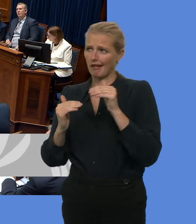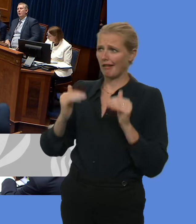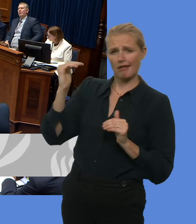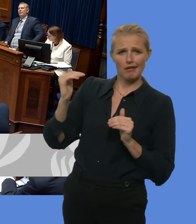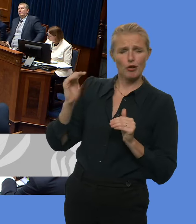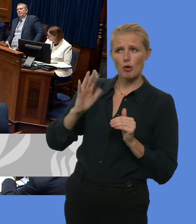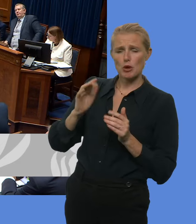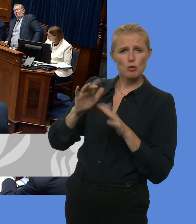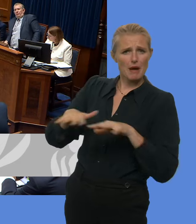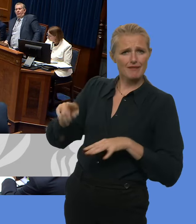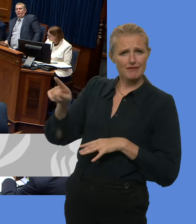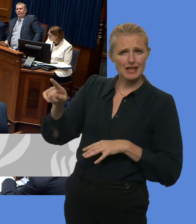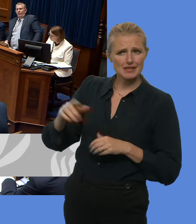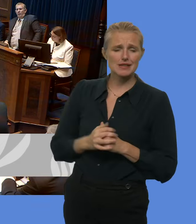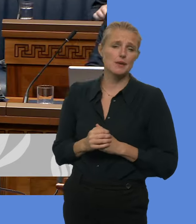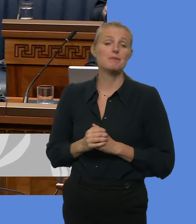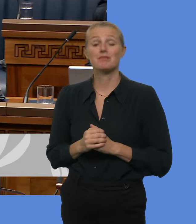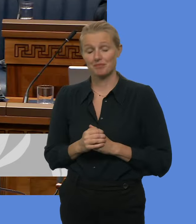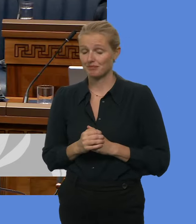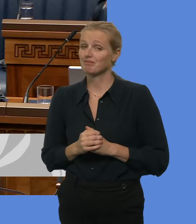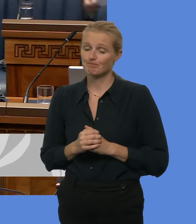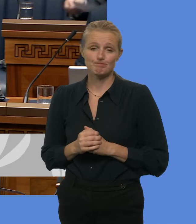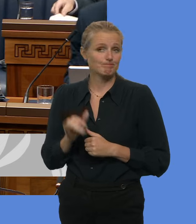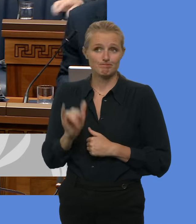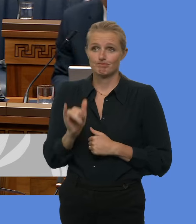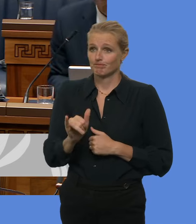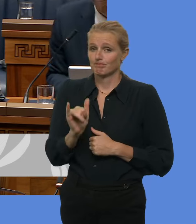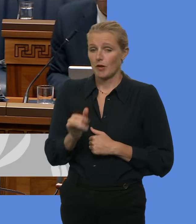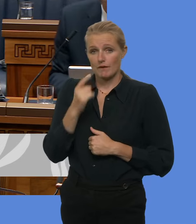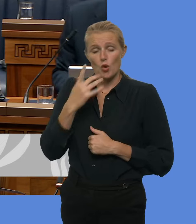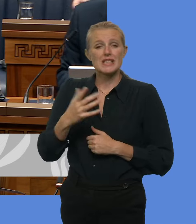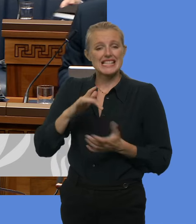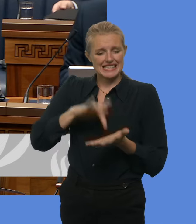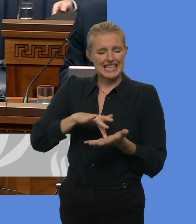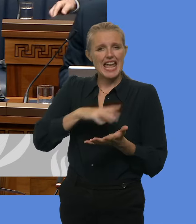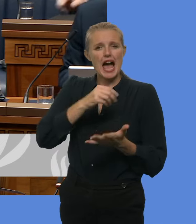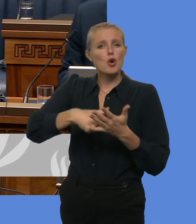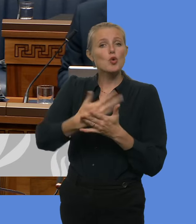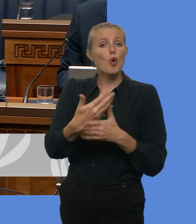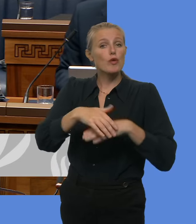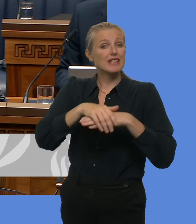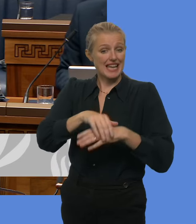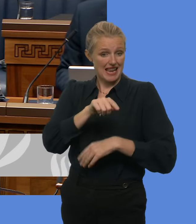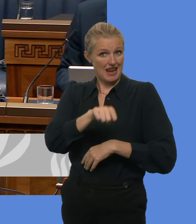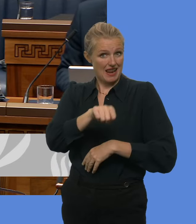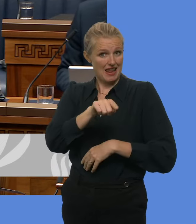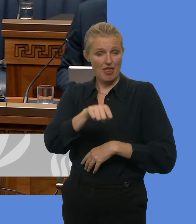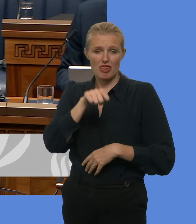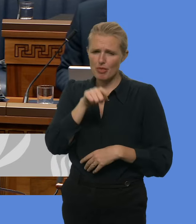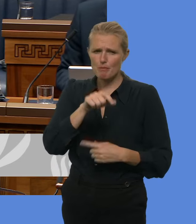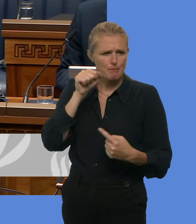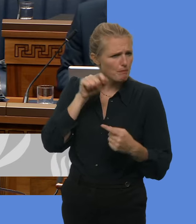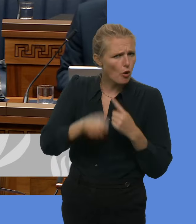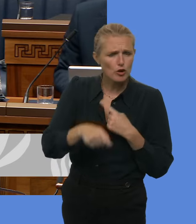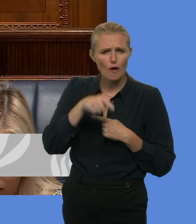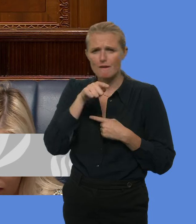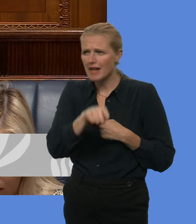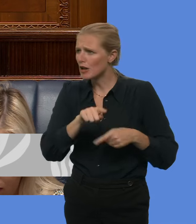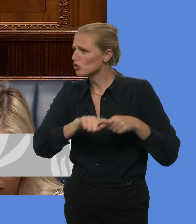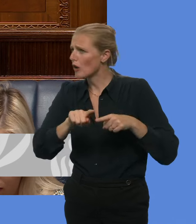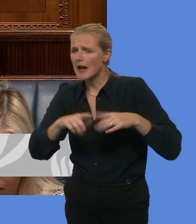thank the member for his question. Look, absolutely, at the very heart of the city and growth deals is that sense of using whatever levers and